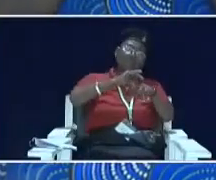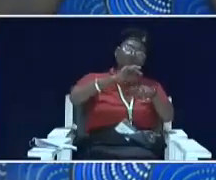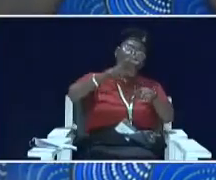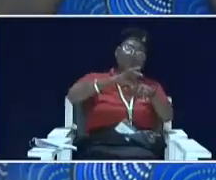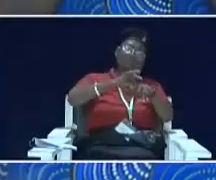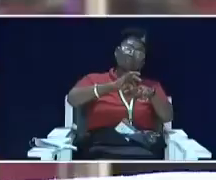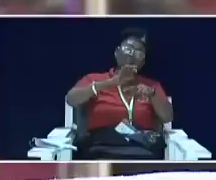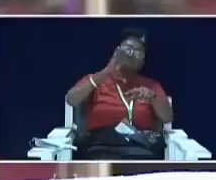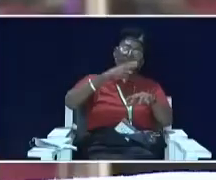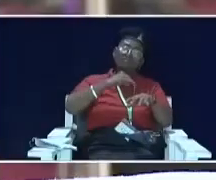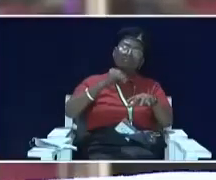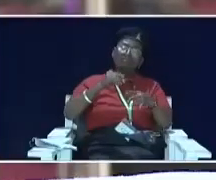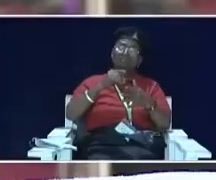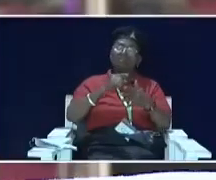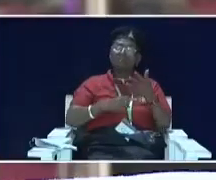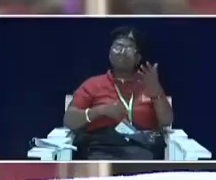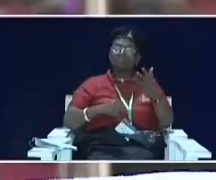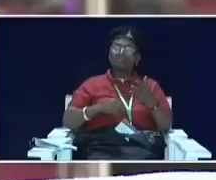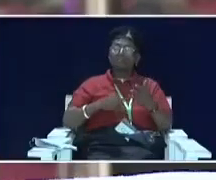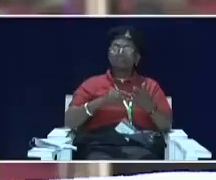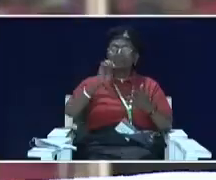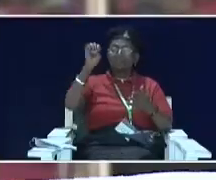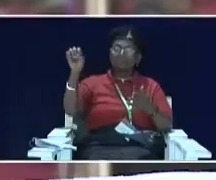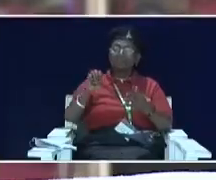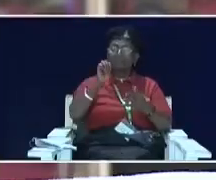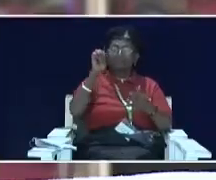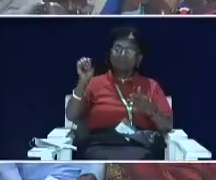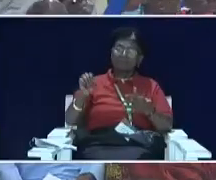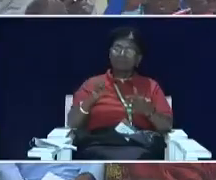and whatever needs to be repaired, he will repair it.